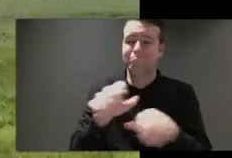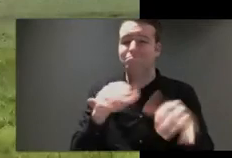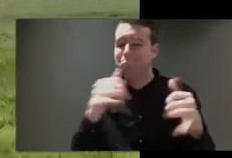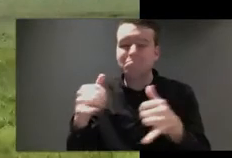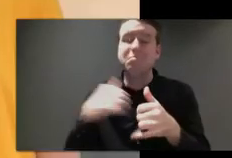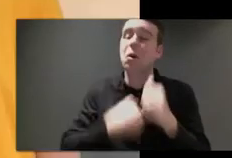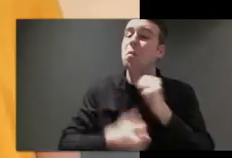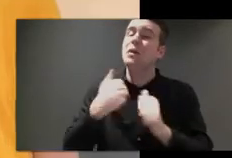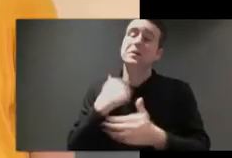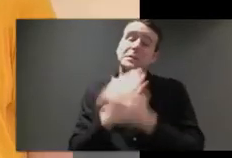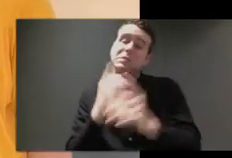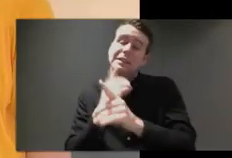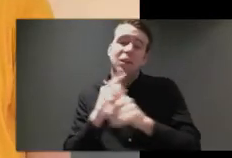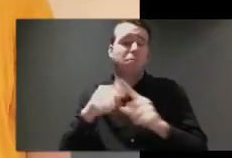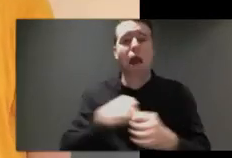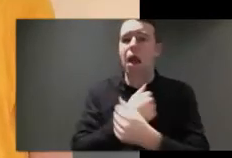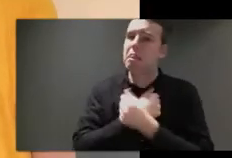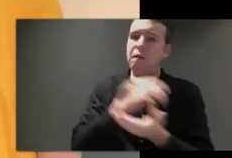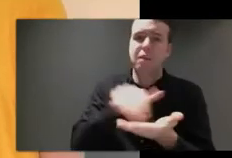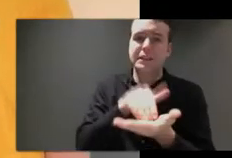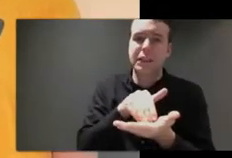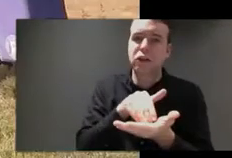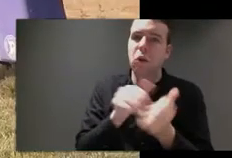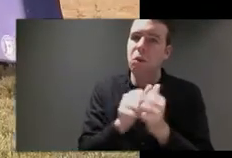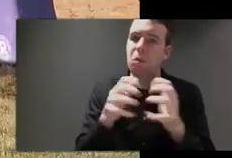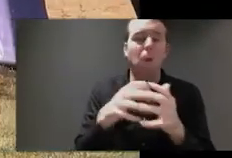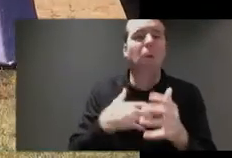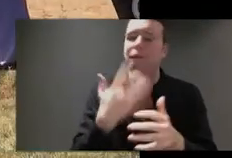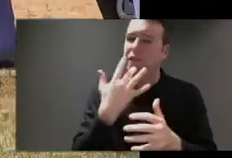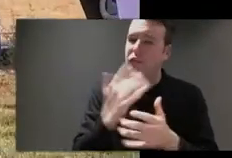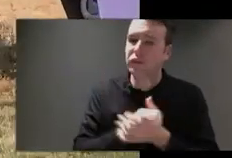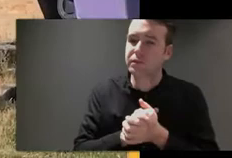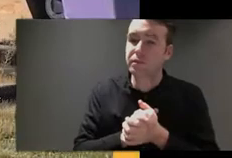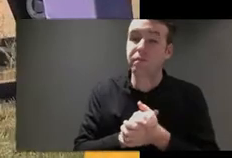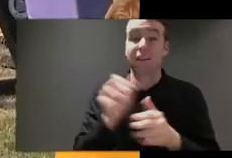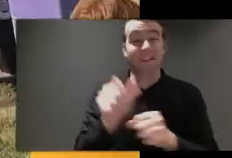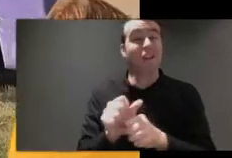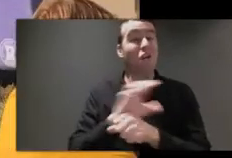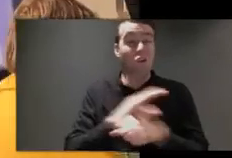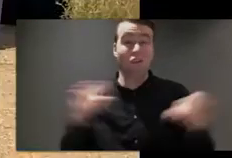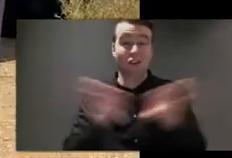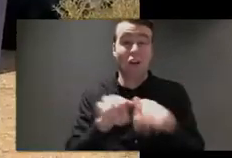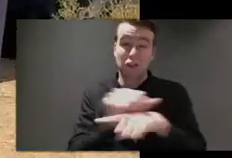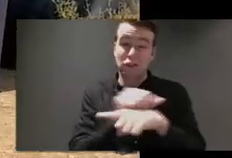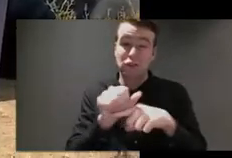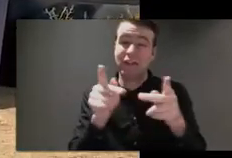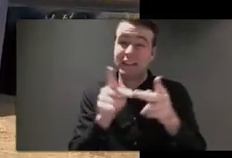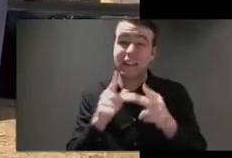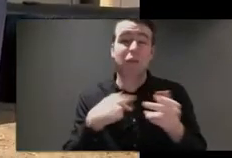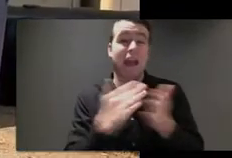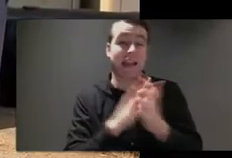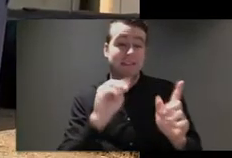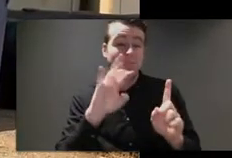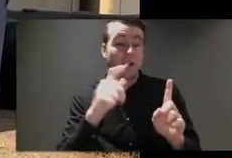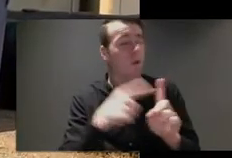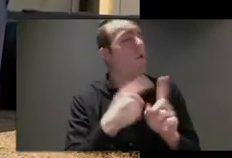but I just love center, man. That's my position. With COVID closing down gyms and training facilities, we asked Michael what were some things